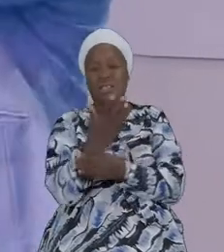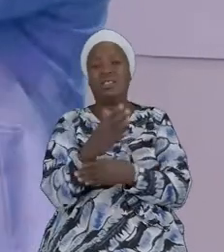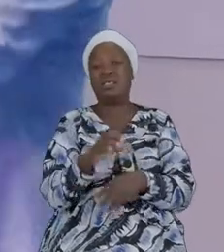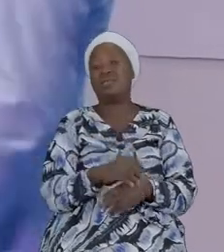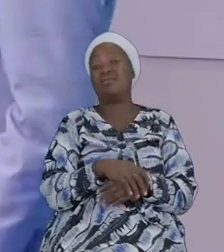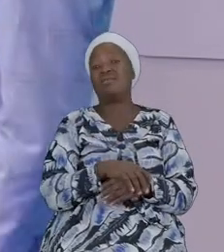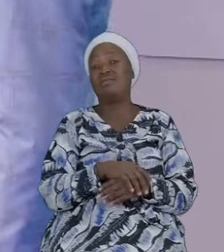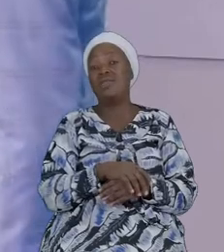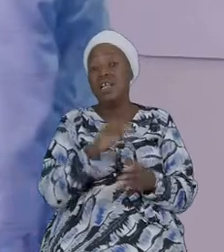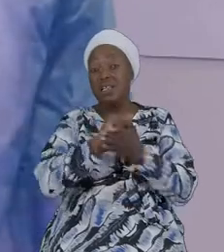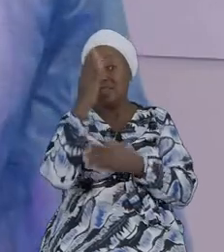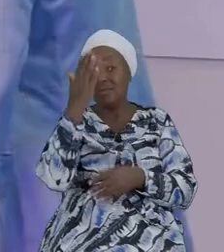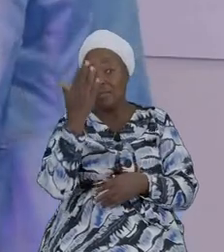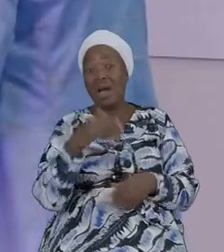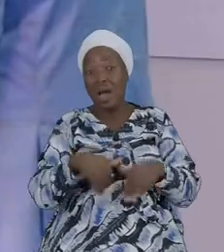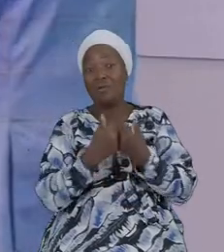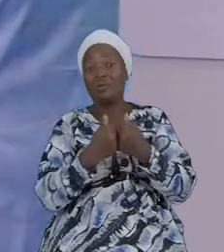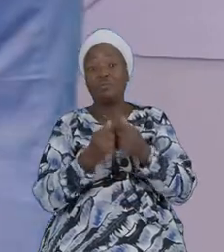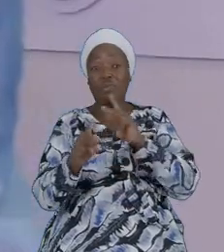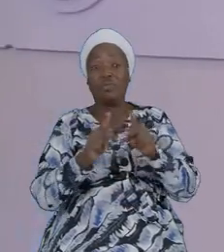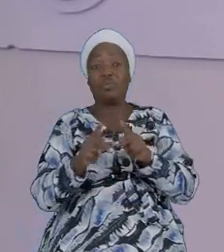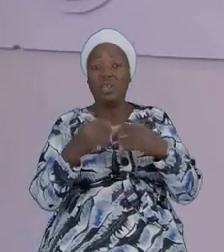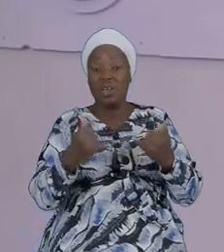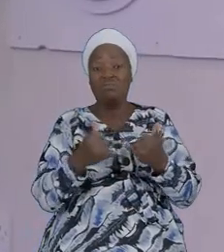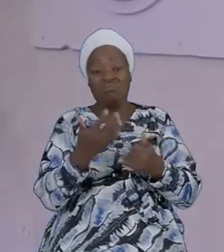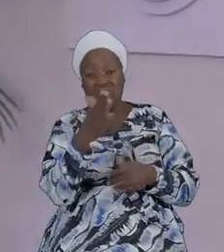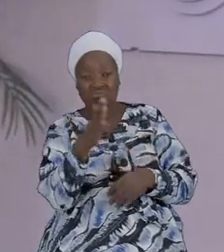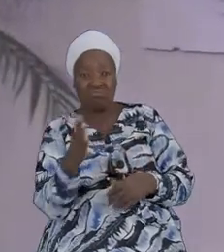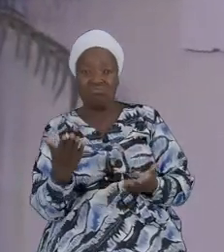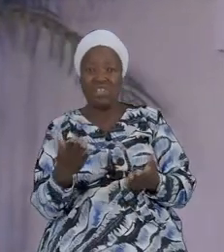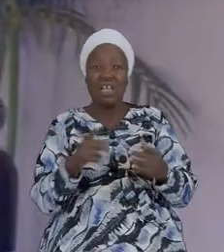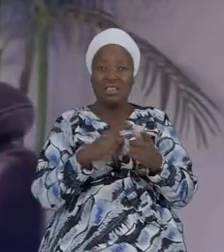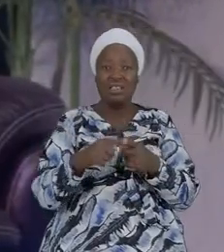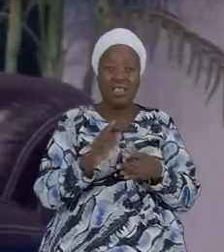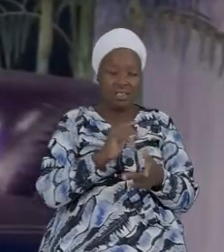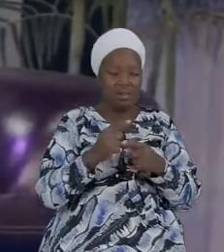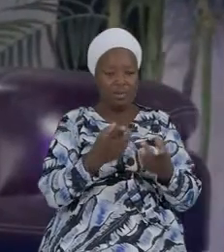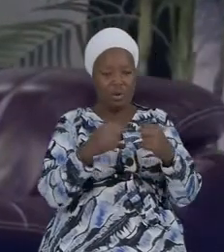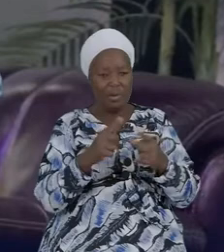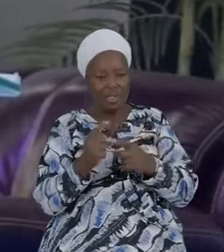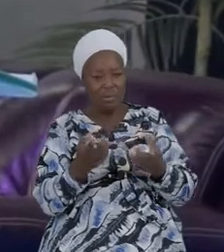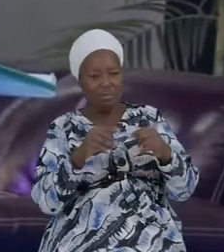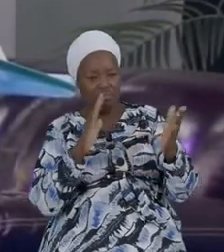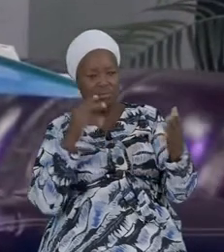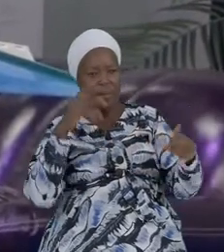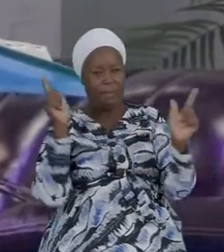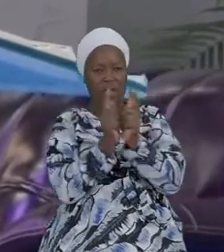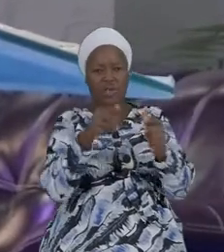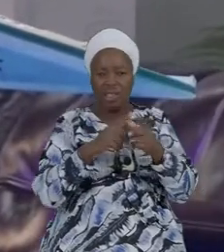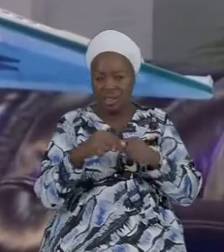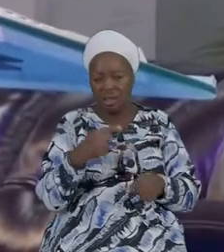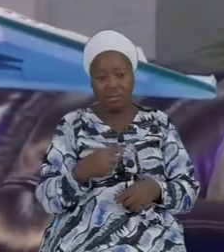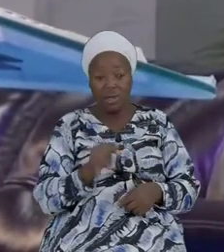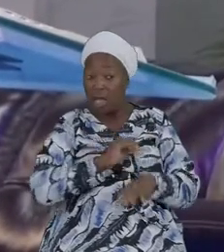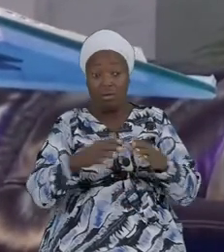hands? That's why people compromise. When, you know, you confront people or people confront you and they say, I don't